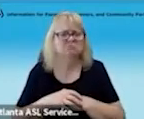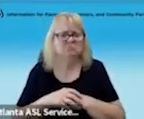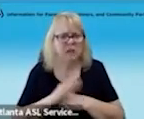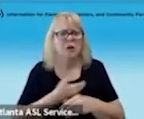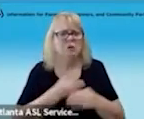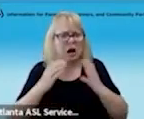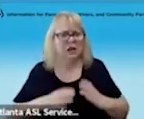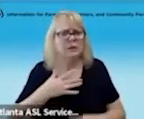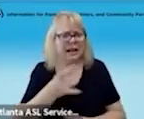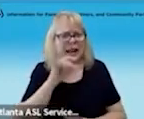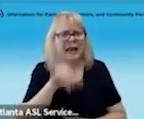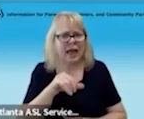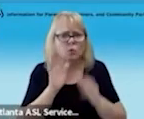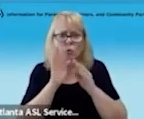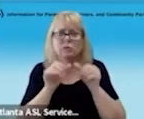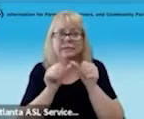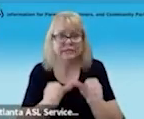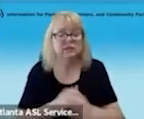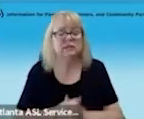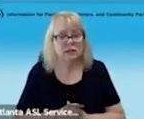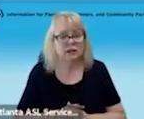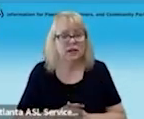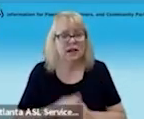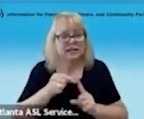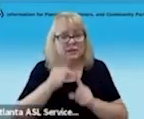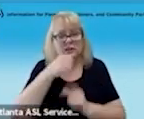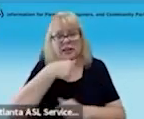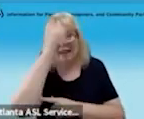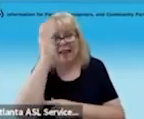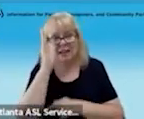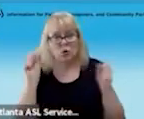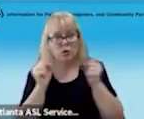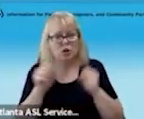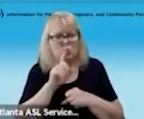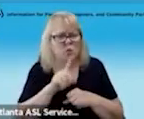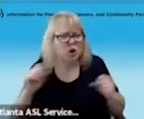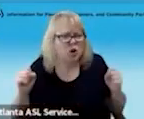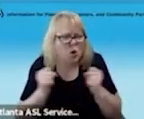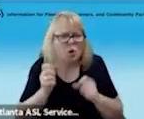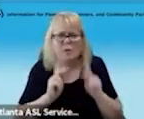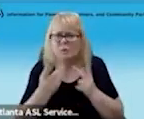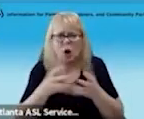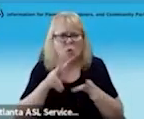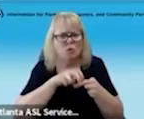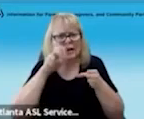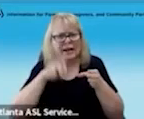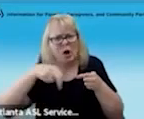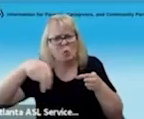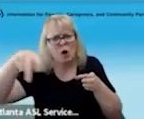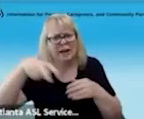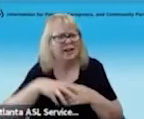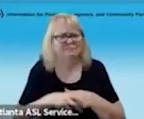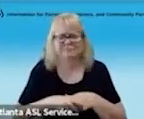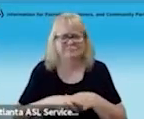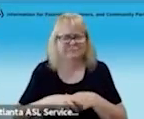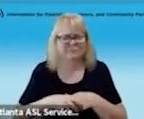their cars. Drive-up pharmacy has been a huge hit, and our customer owners have been really appreciative of that. So